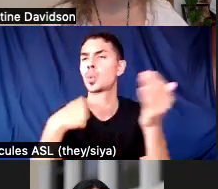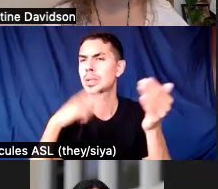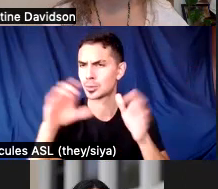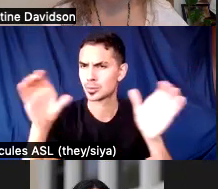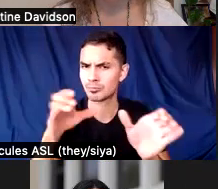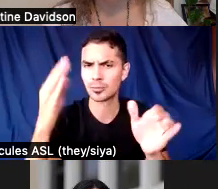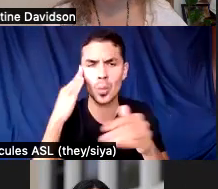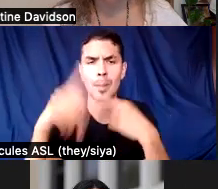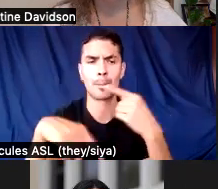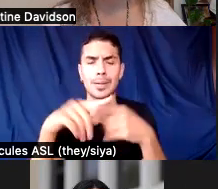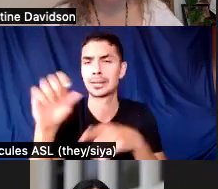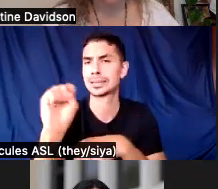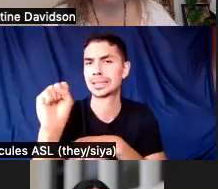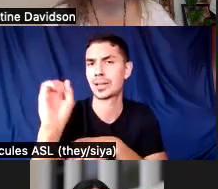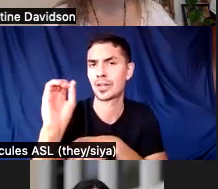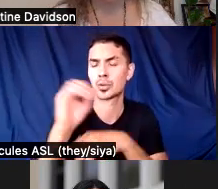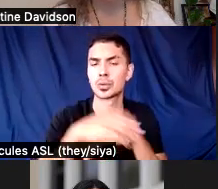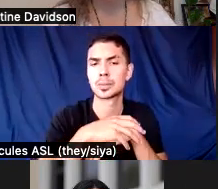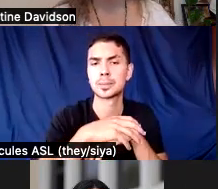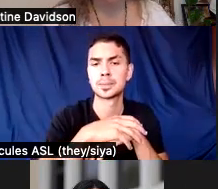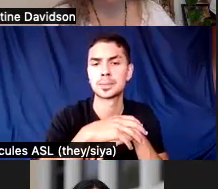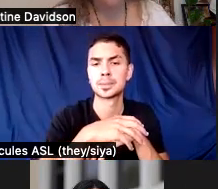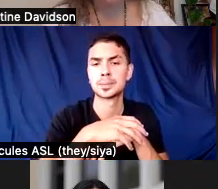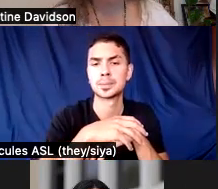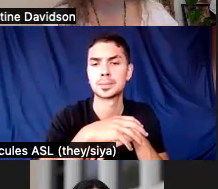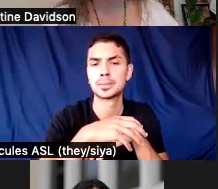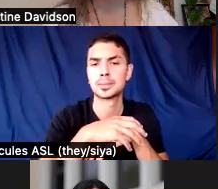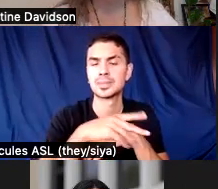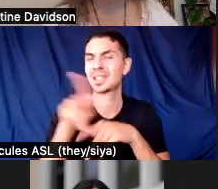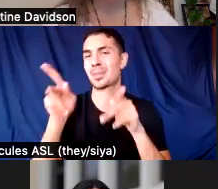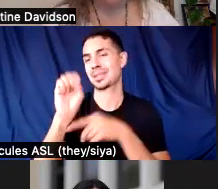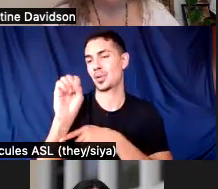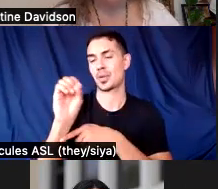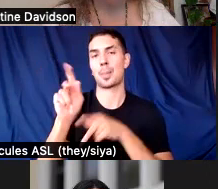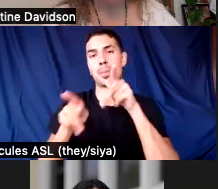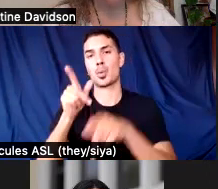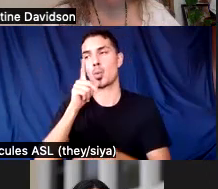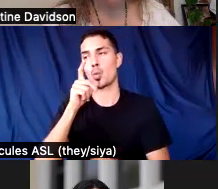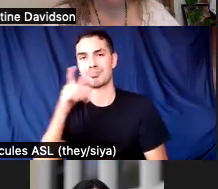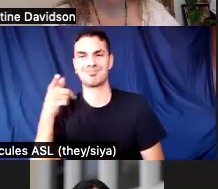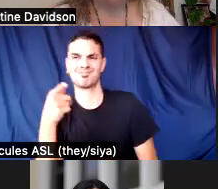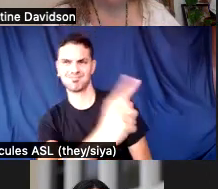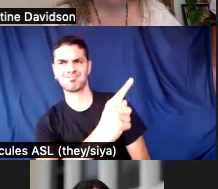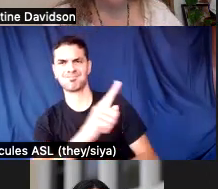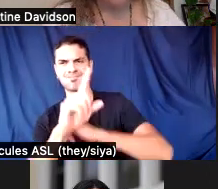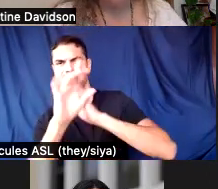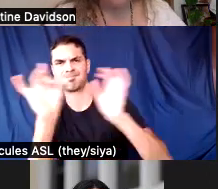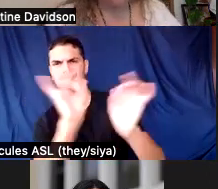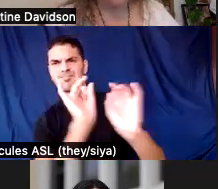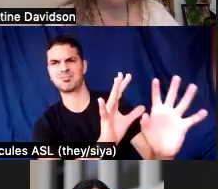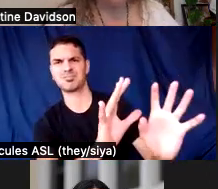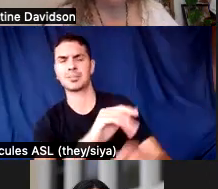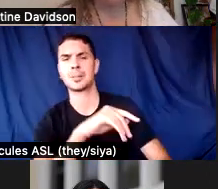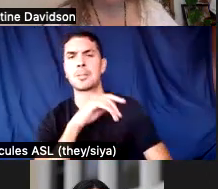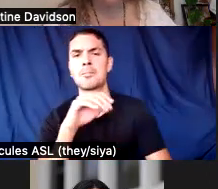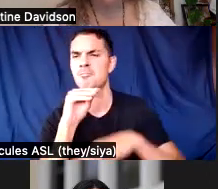offenders, right? So the basic characteristics of sex offenders. And one of the other things too is,